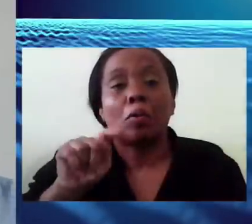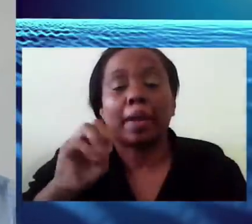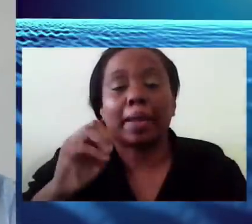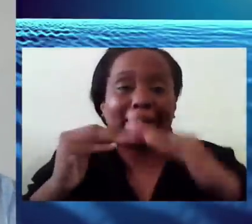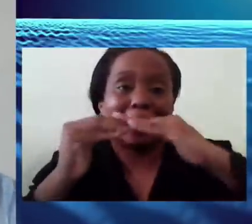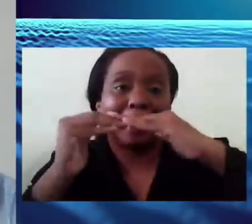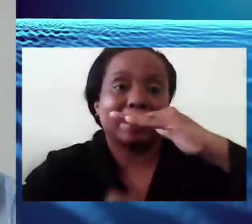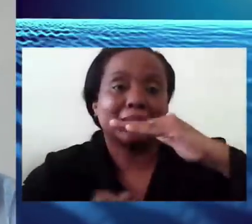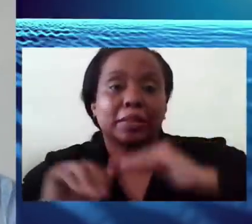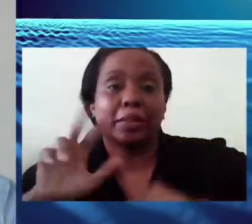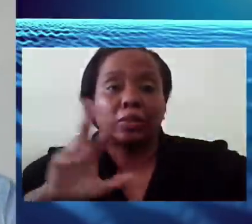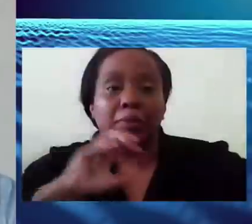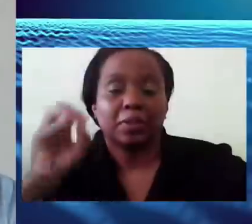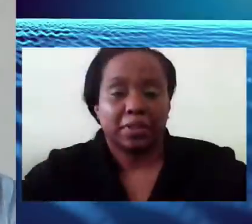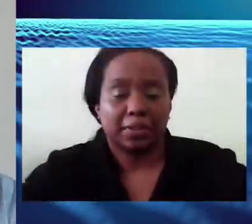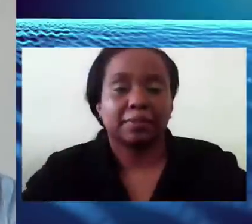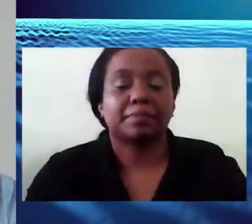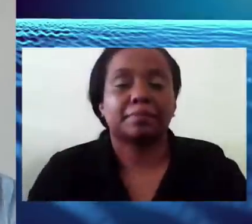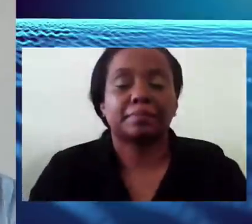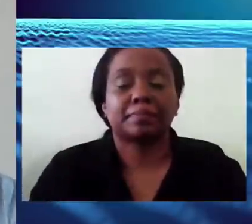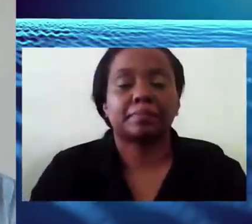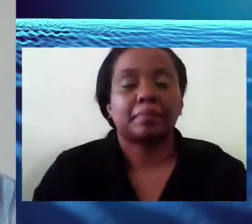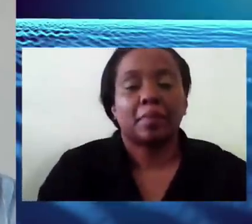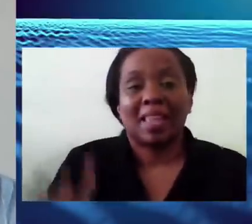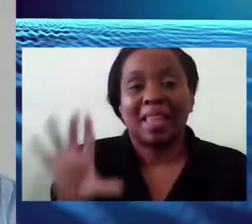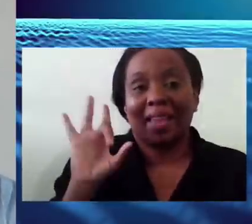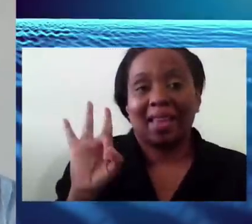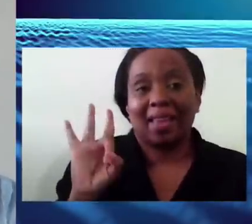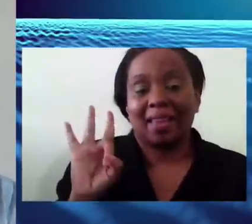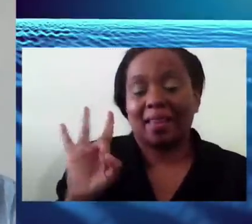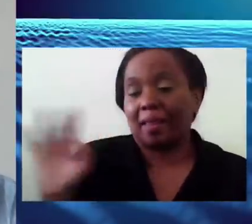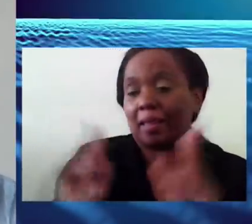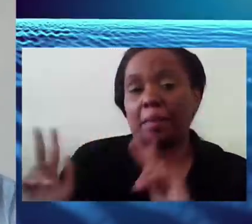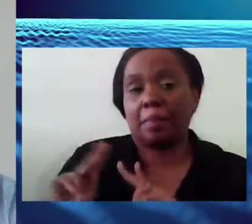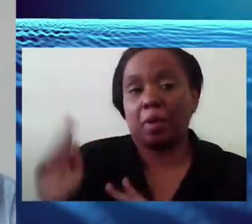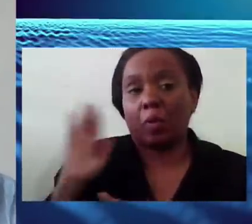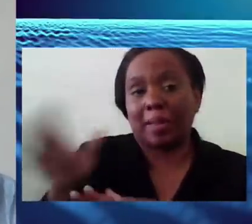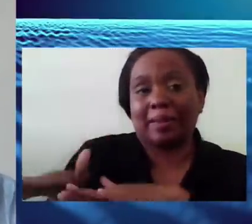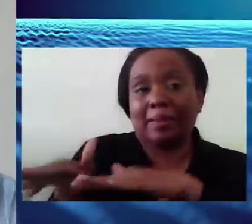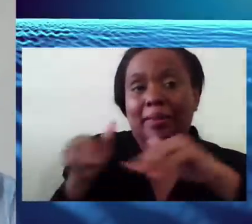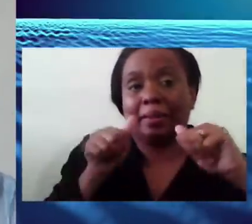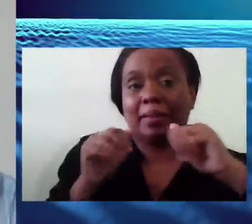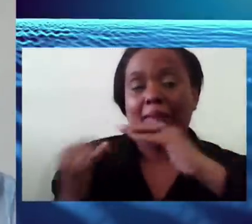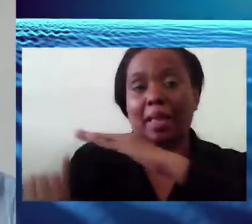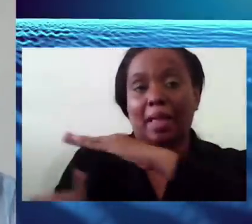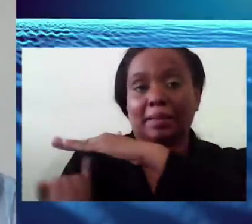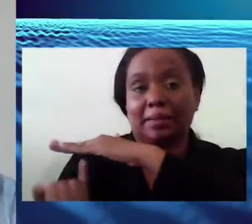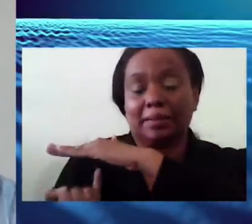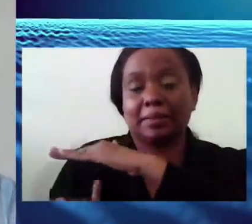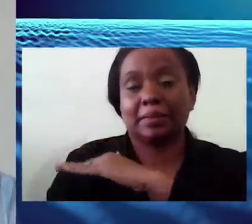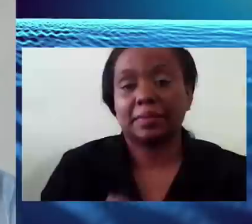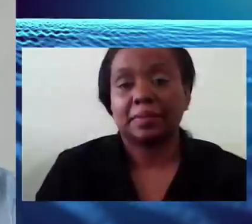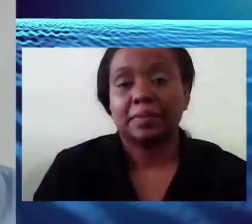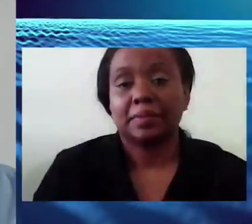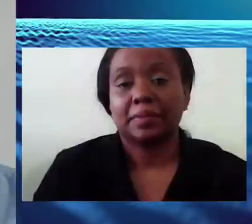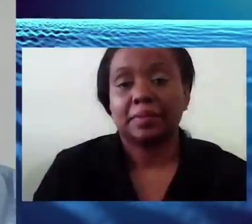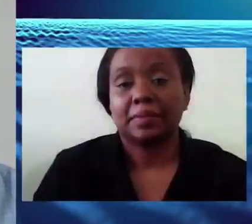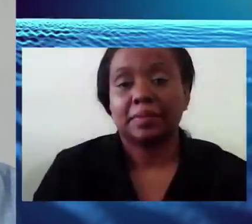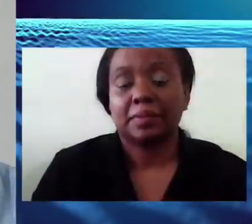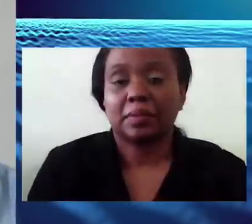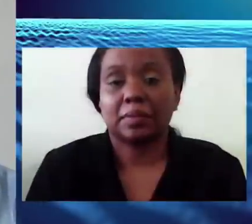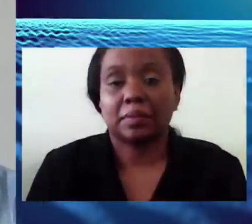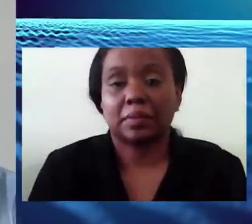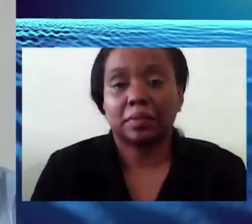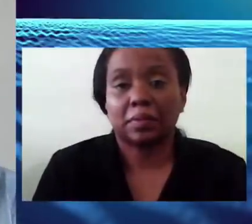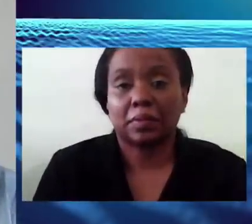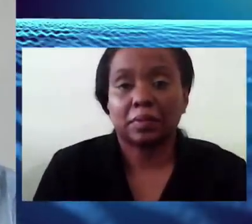8 persons will be released from isolation today. Of note is the fact that yes, 3 of the 12